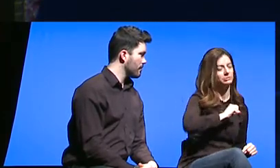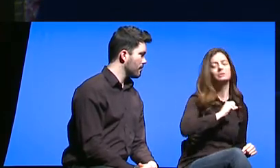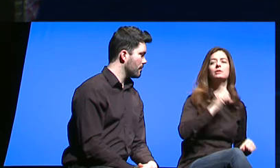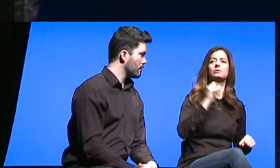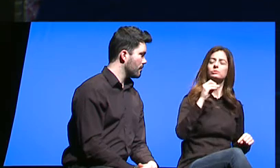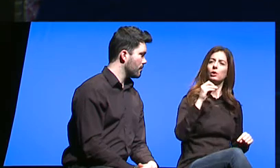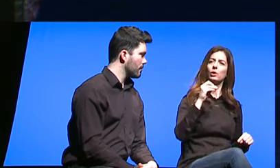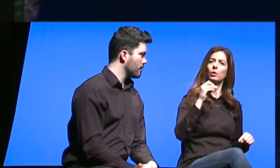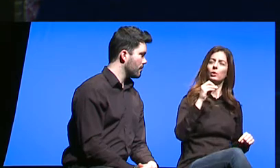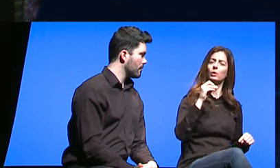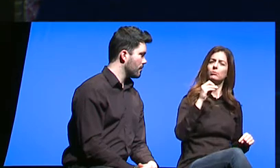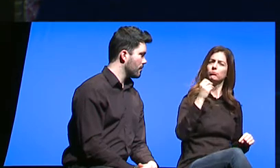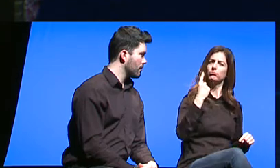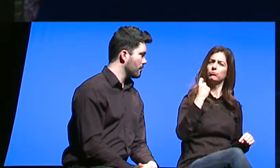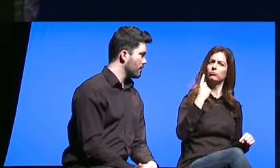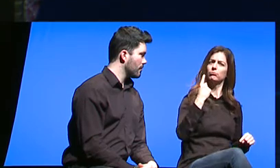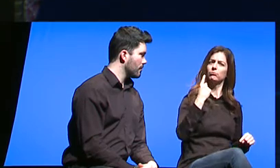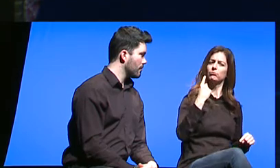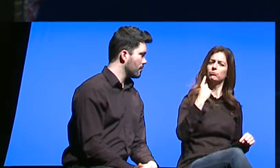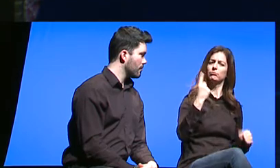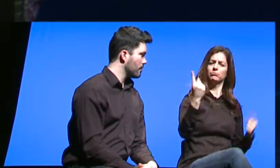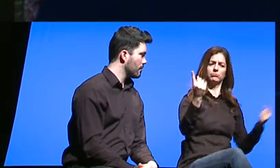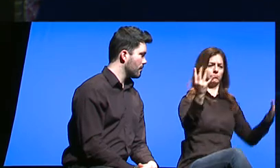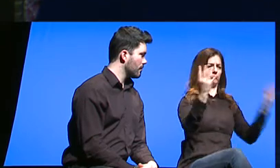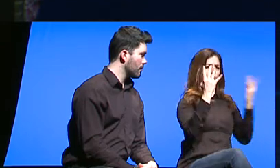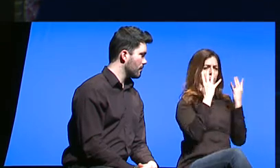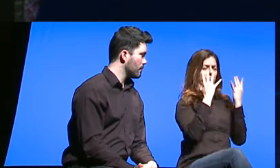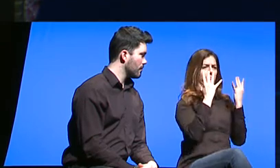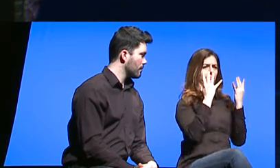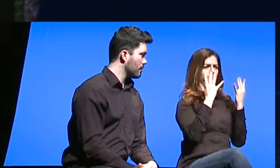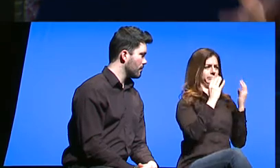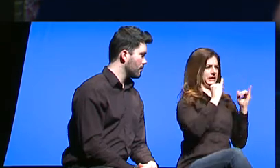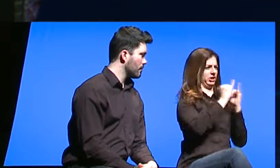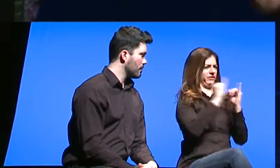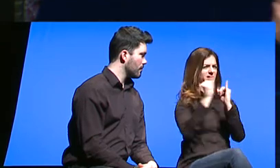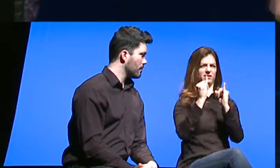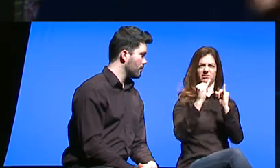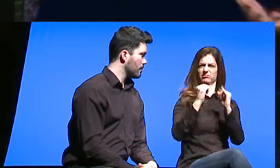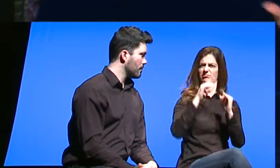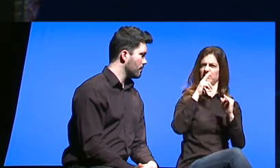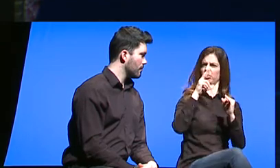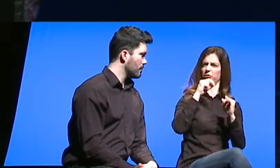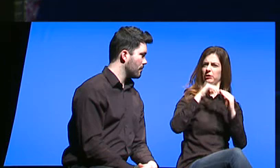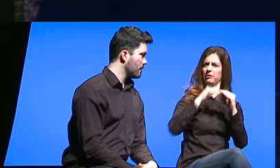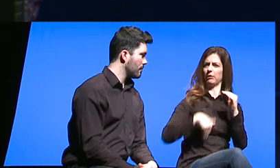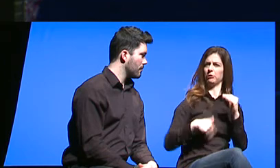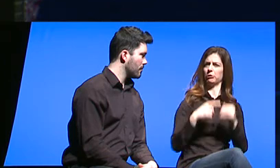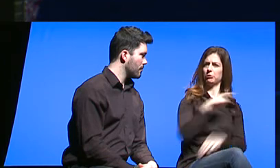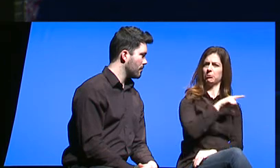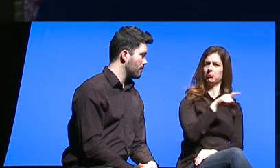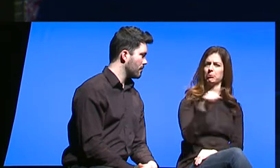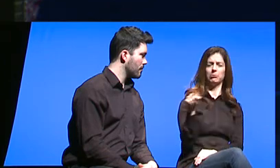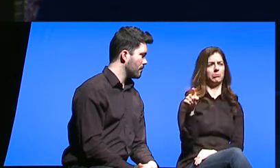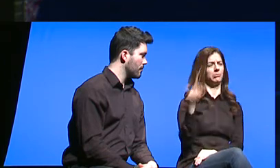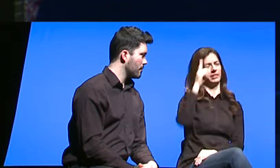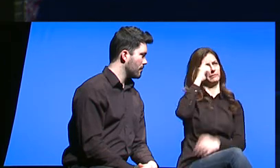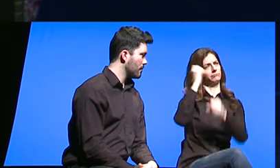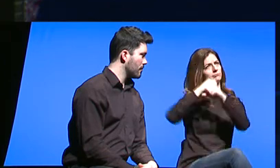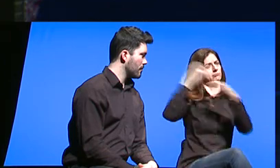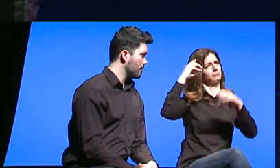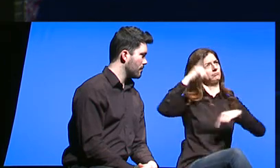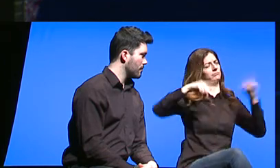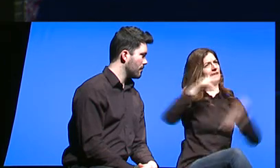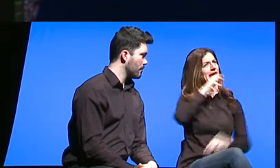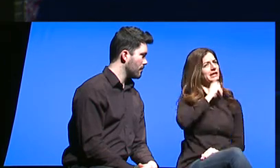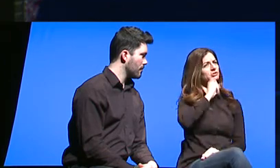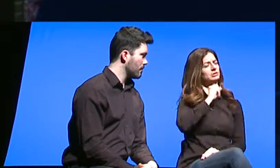interviewed were people 30 and under. And when I spoke to my friends and people with community connections, a lot of people said,